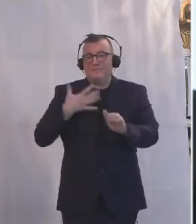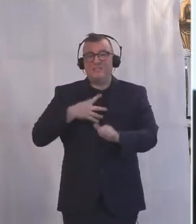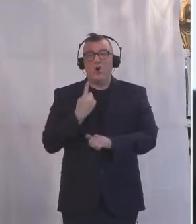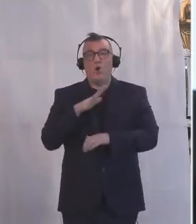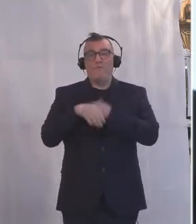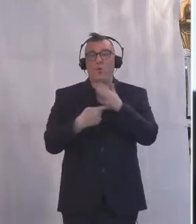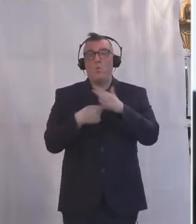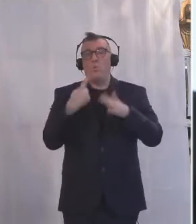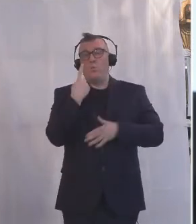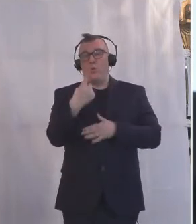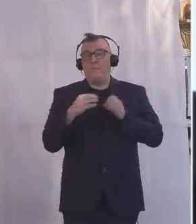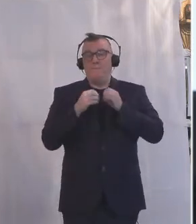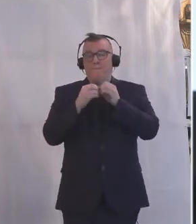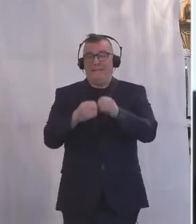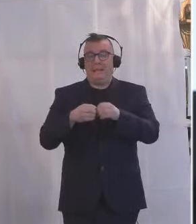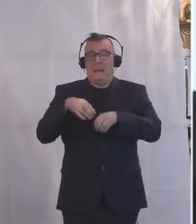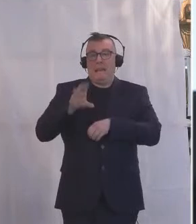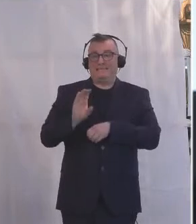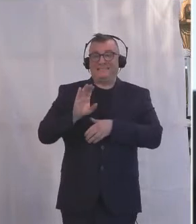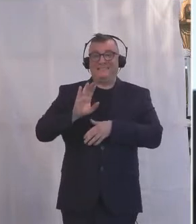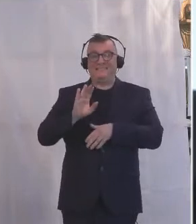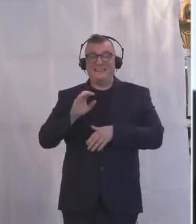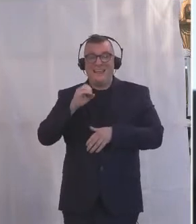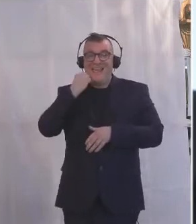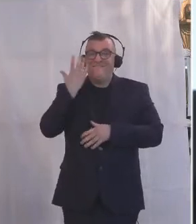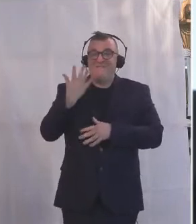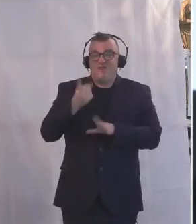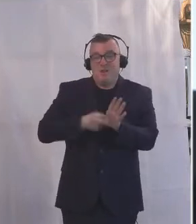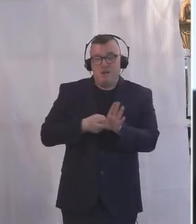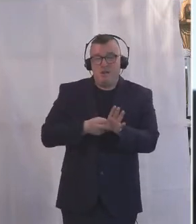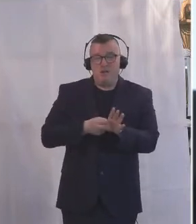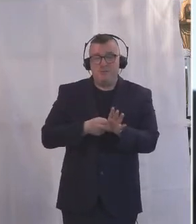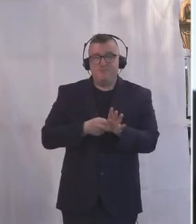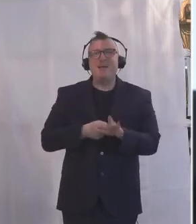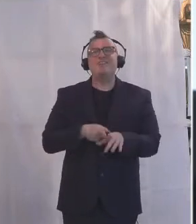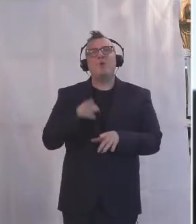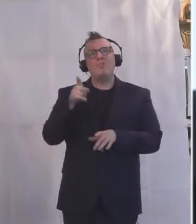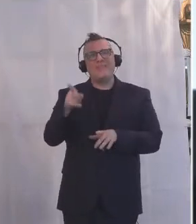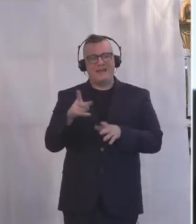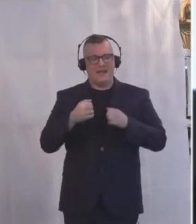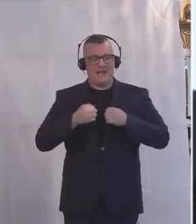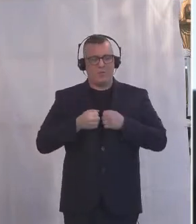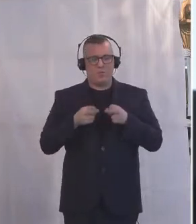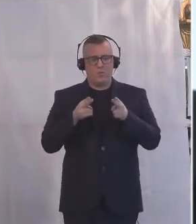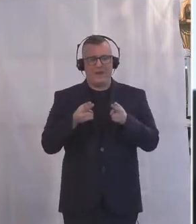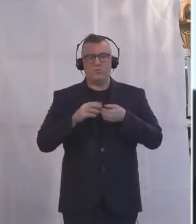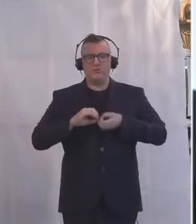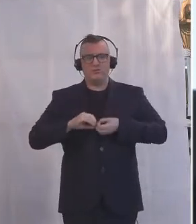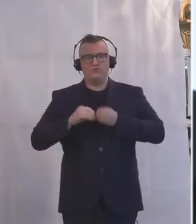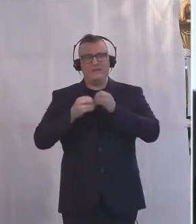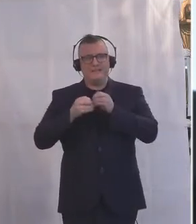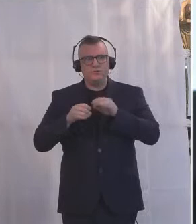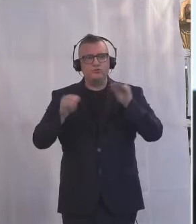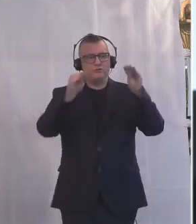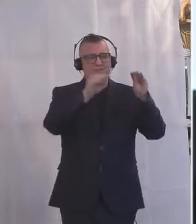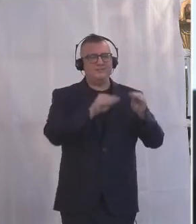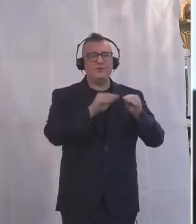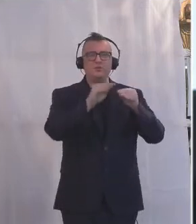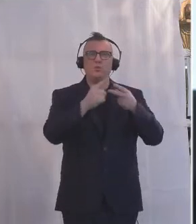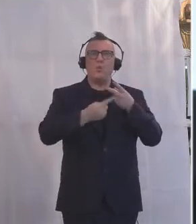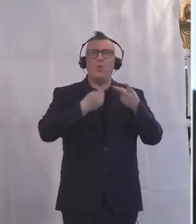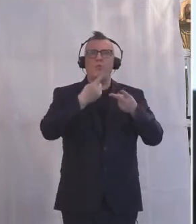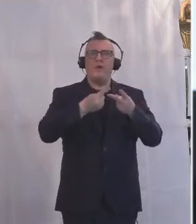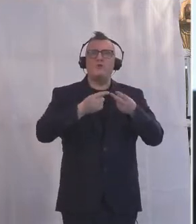take what we've got and actually apply that to other intellectual property rights as well, because creatives like to use other